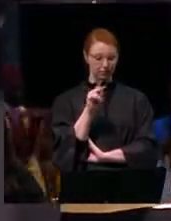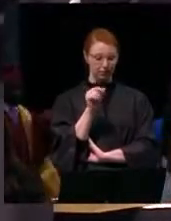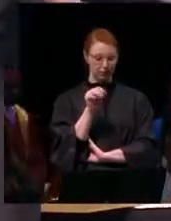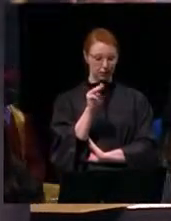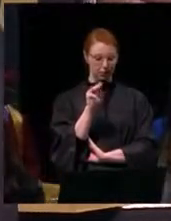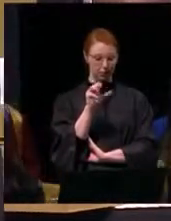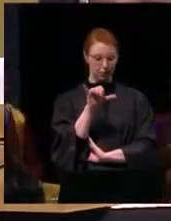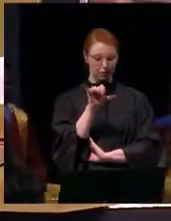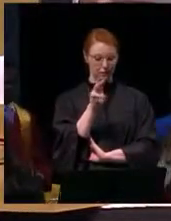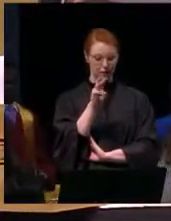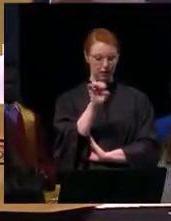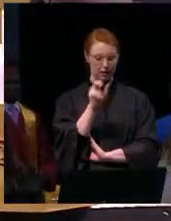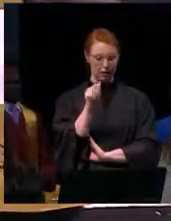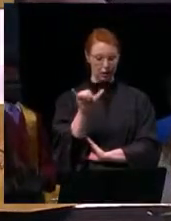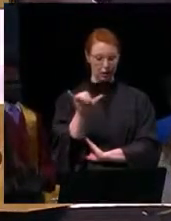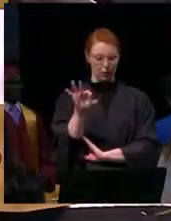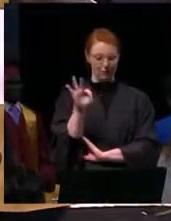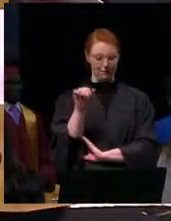Nikumwenayo Faustin.